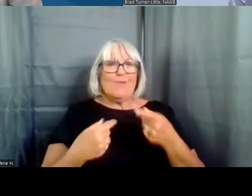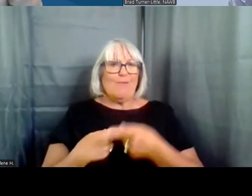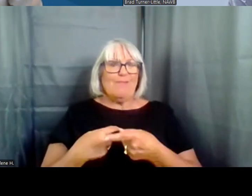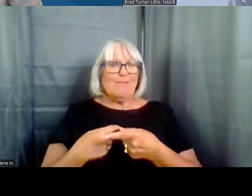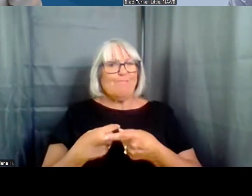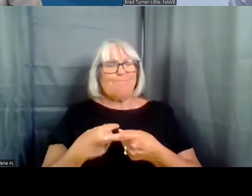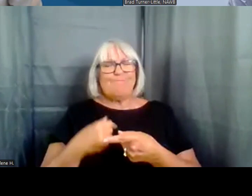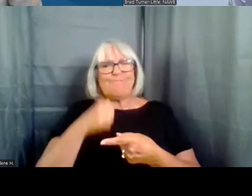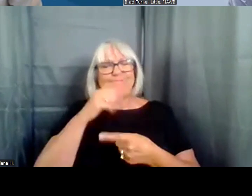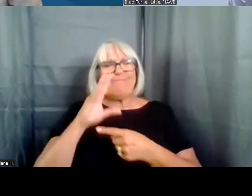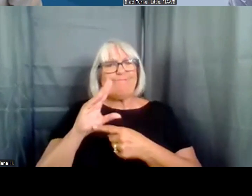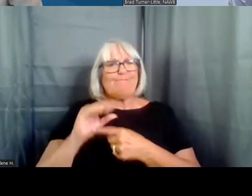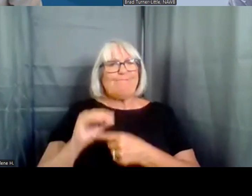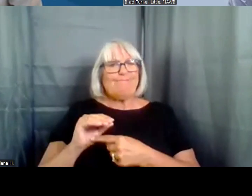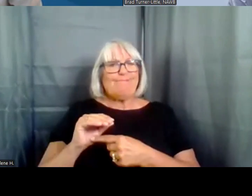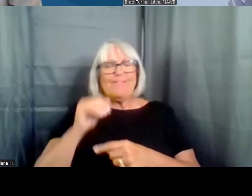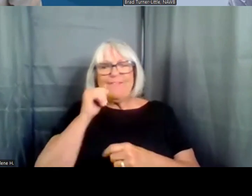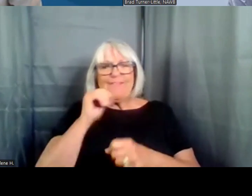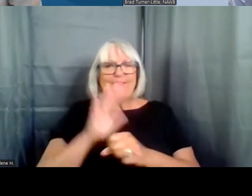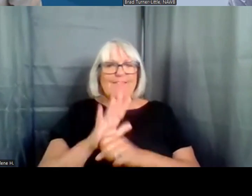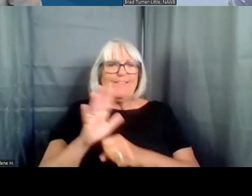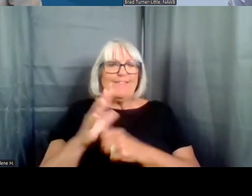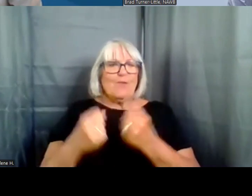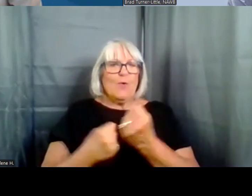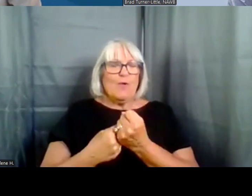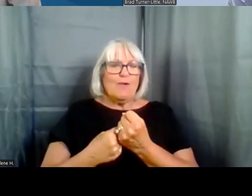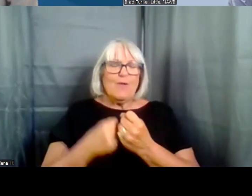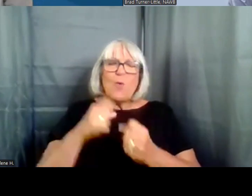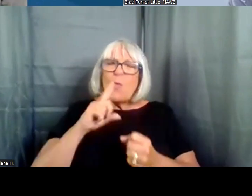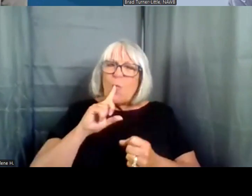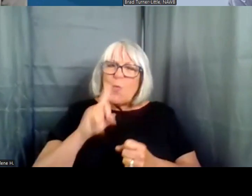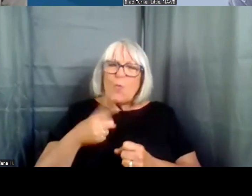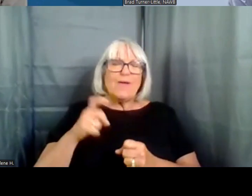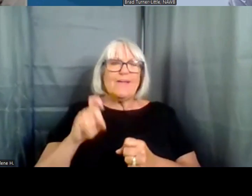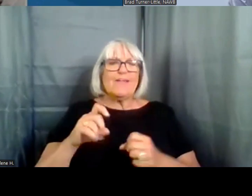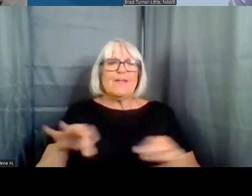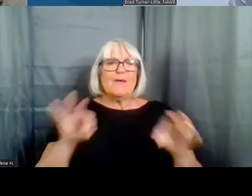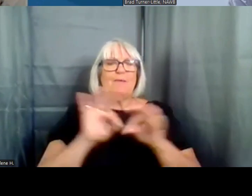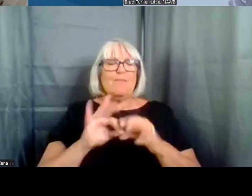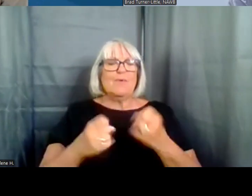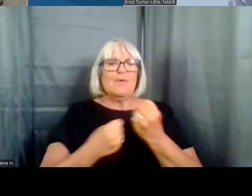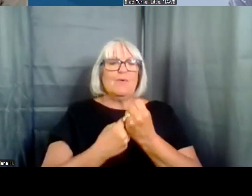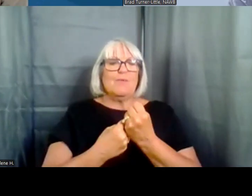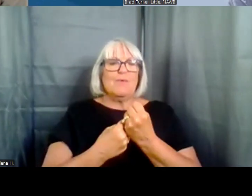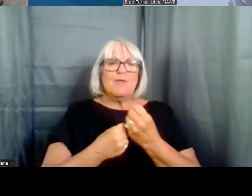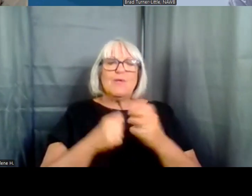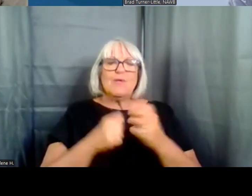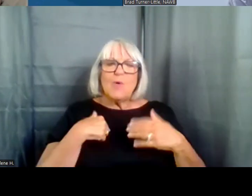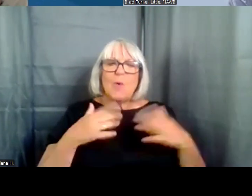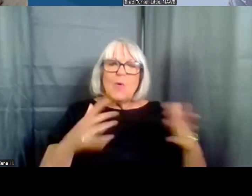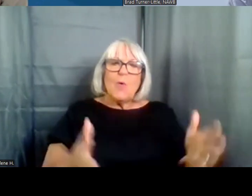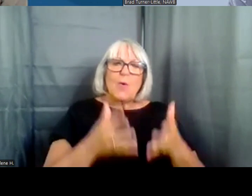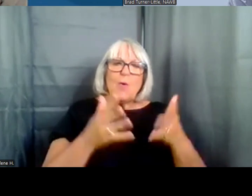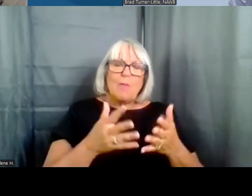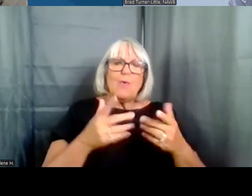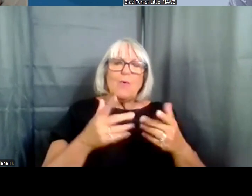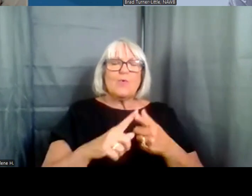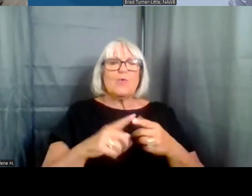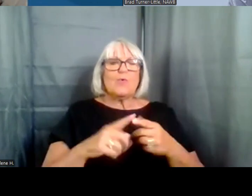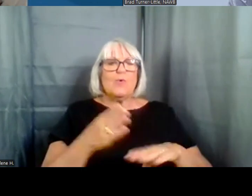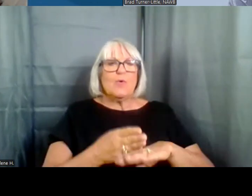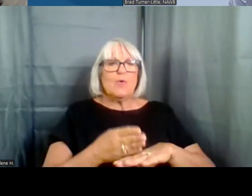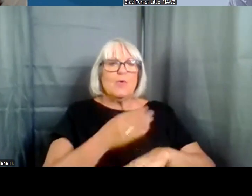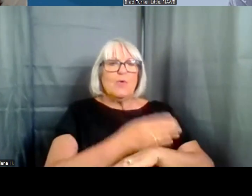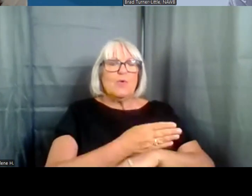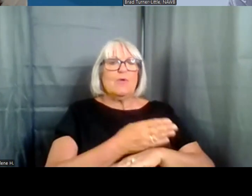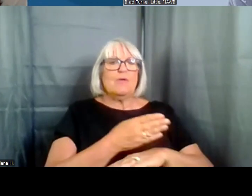is desperately in need of support. So I would encourage you to be supportive of increasing appropriations for the nation's